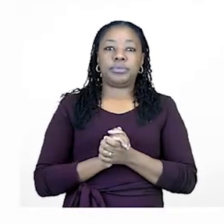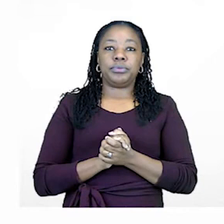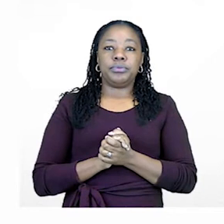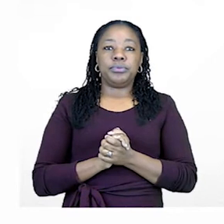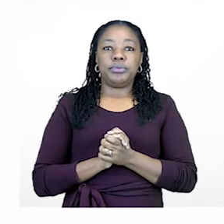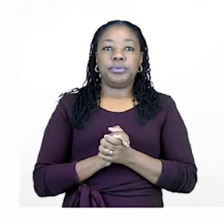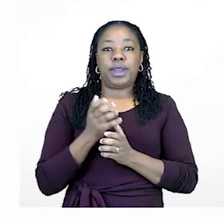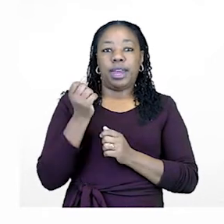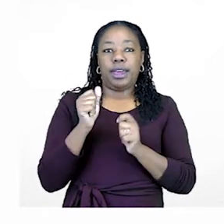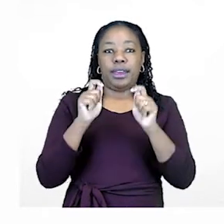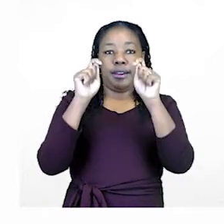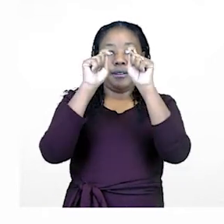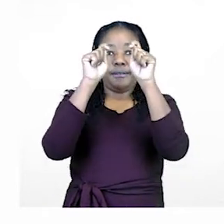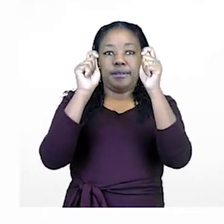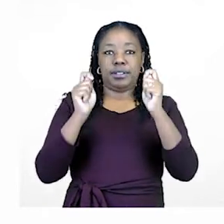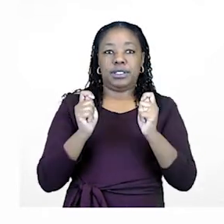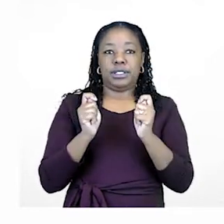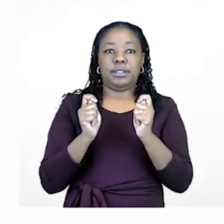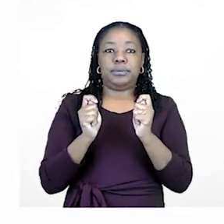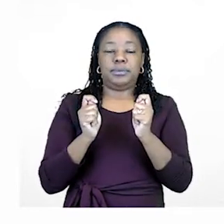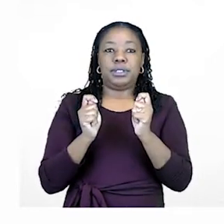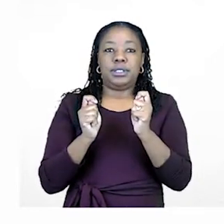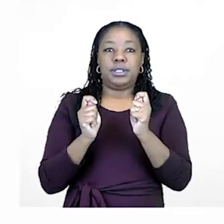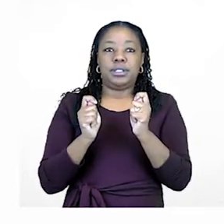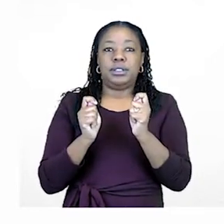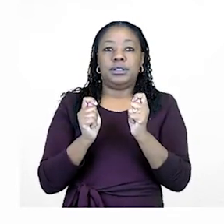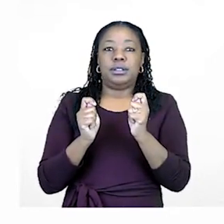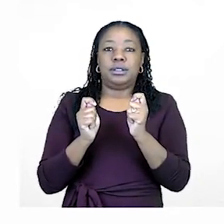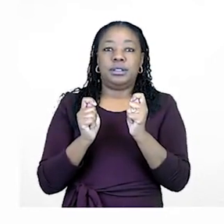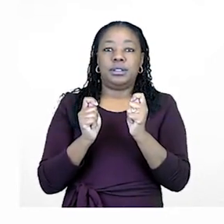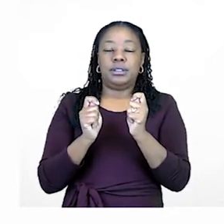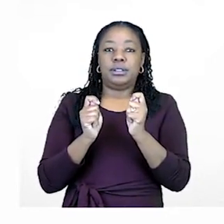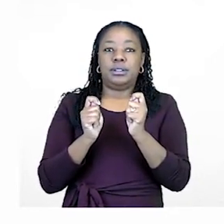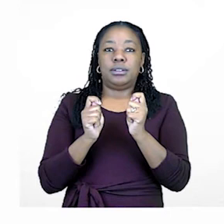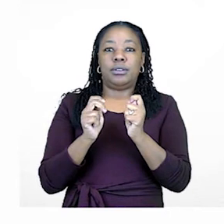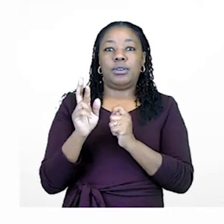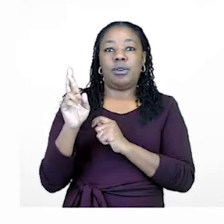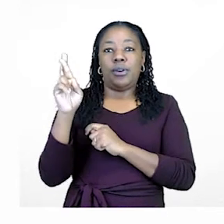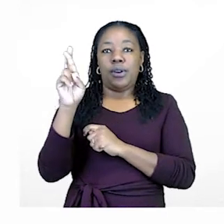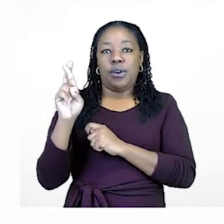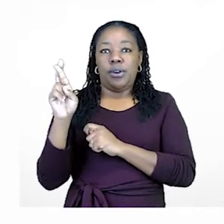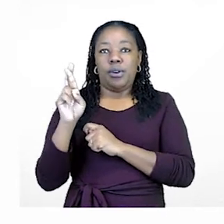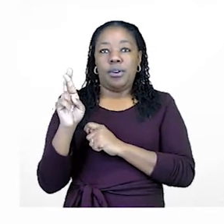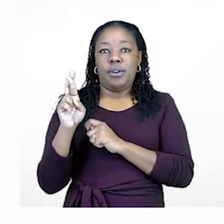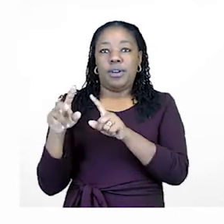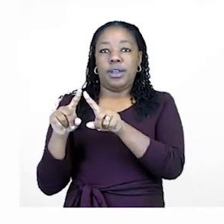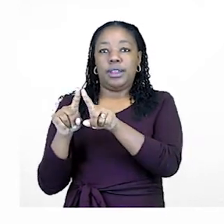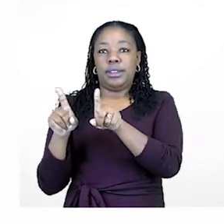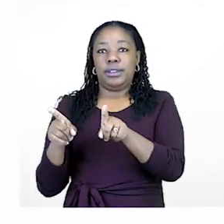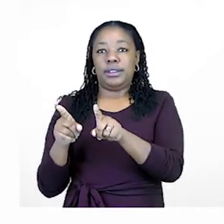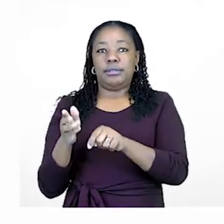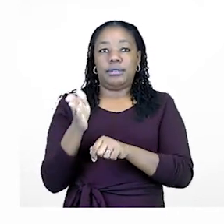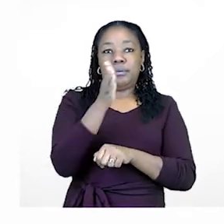has shapes on it, but some of the shapes on the right-hand side are different from the ones on the